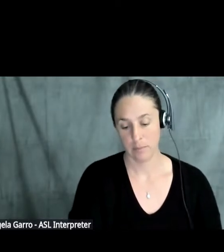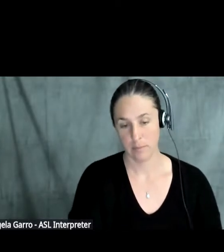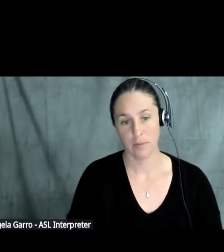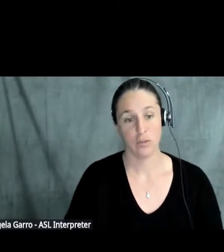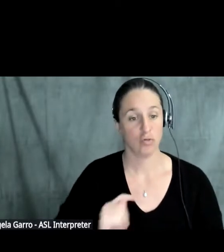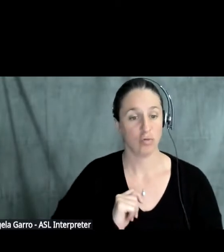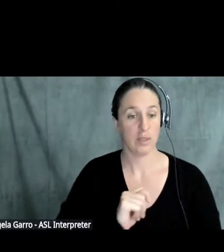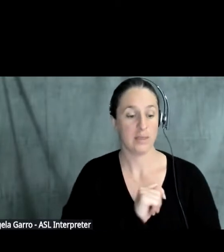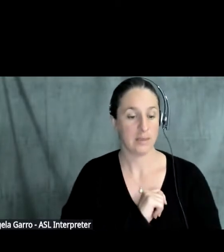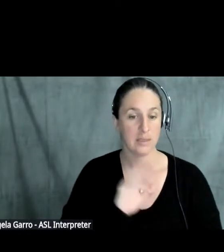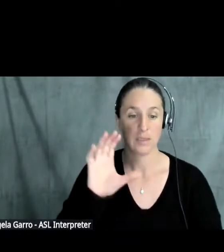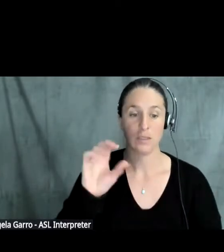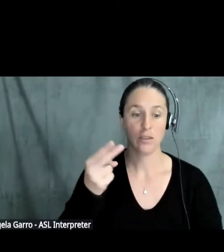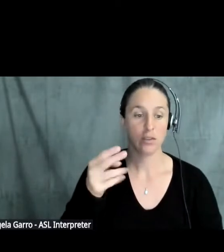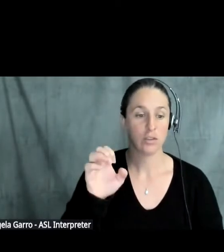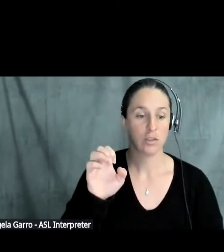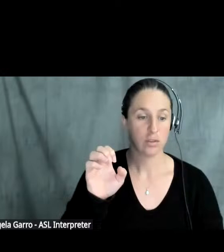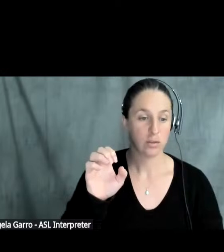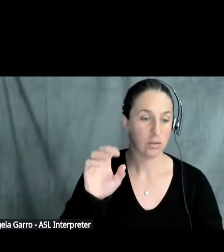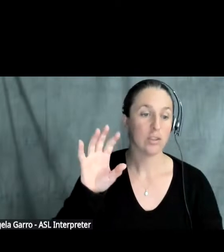Trustee Chavez.